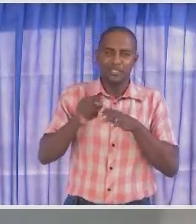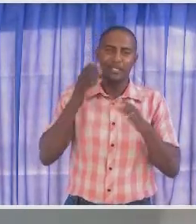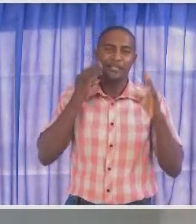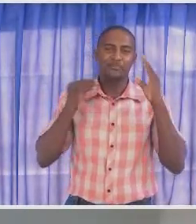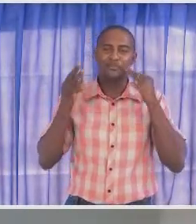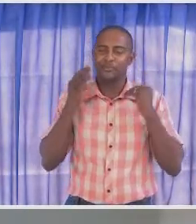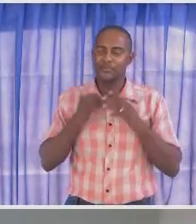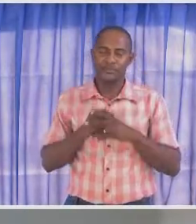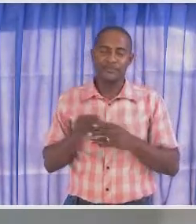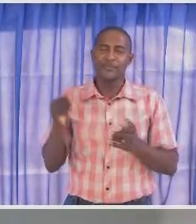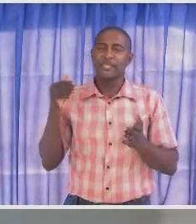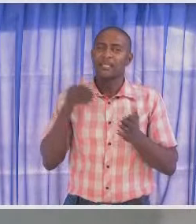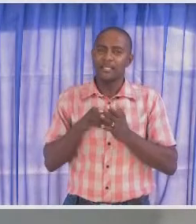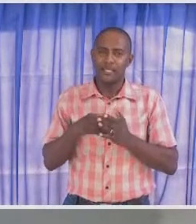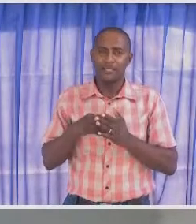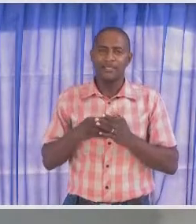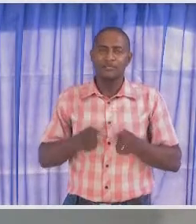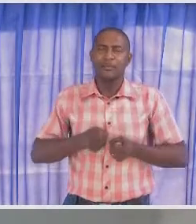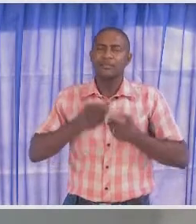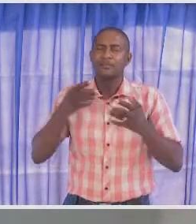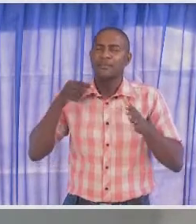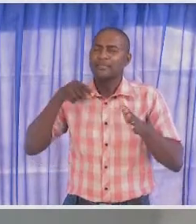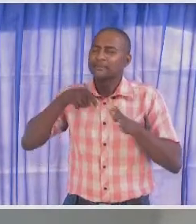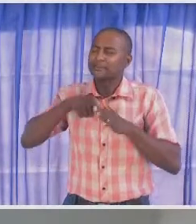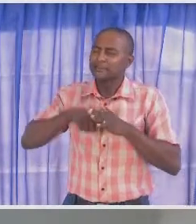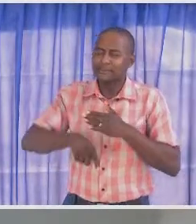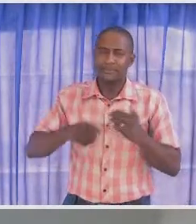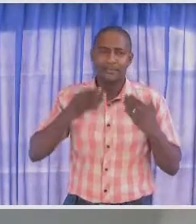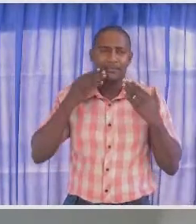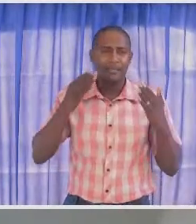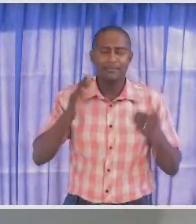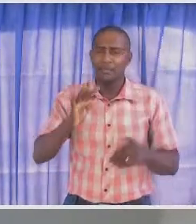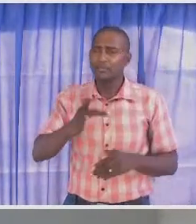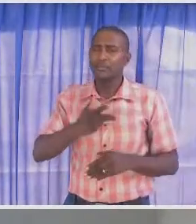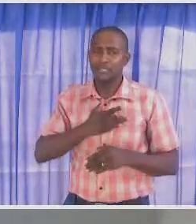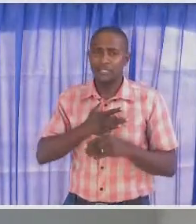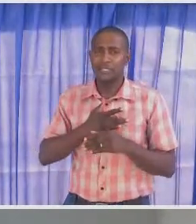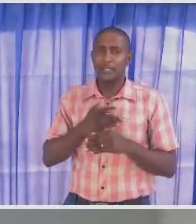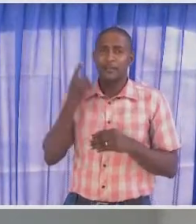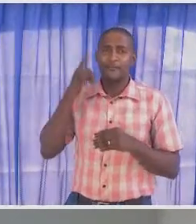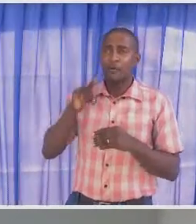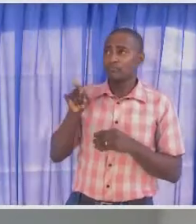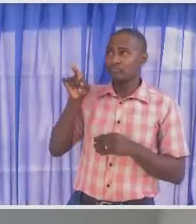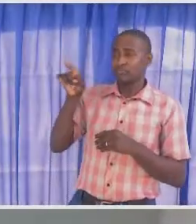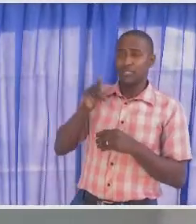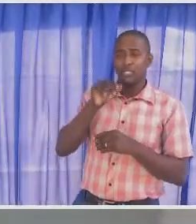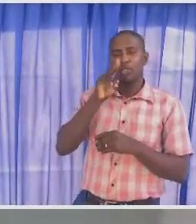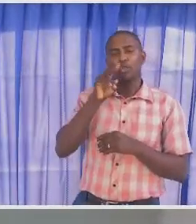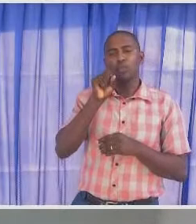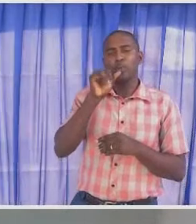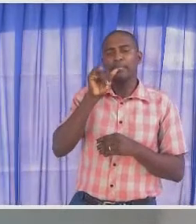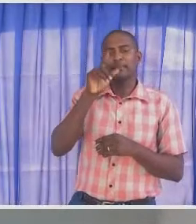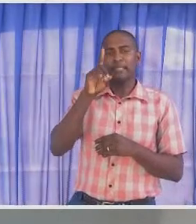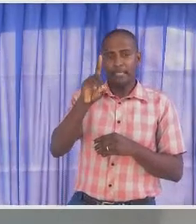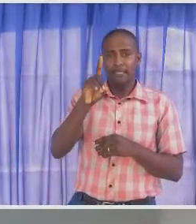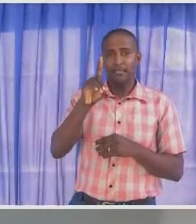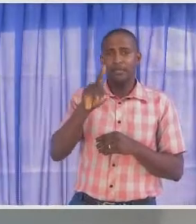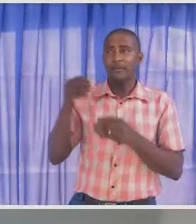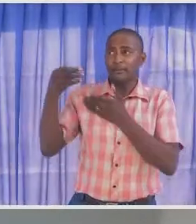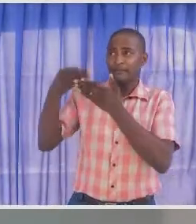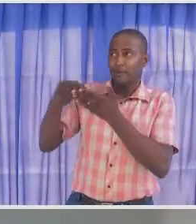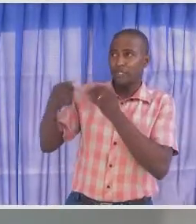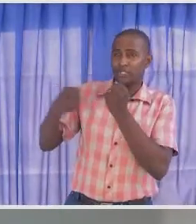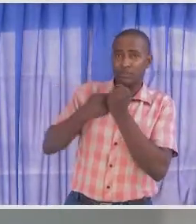again express my deepest thanks and appreciation to the USAID for the funding support and